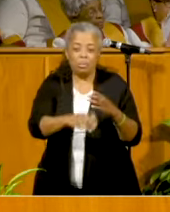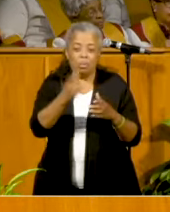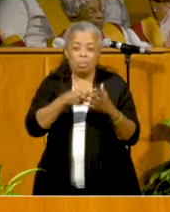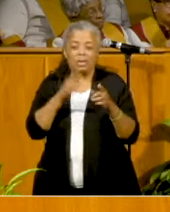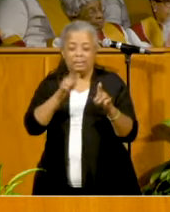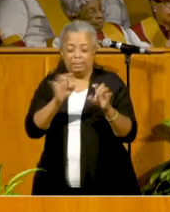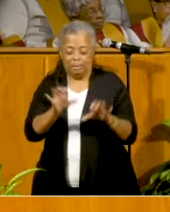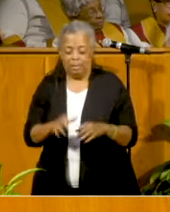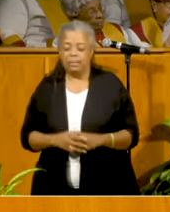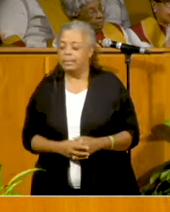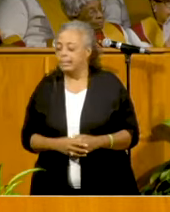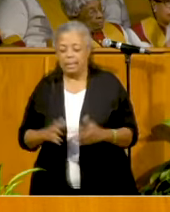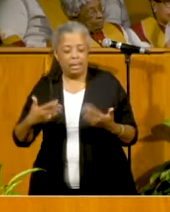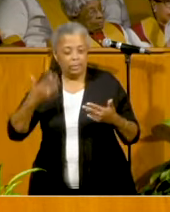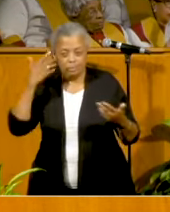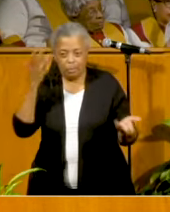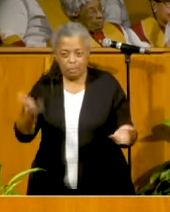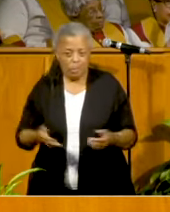done.